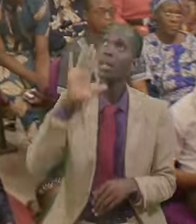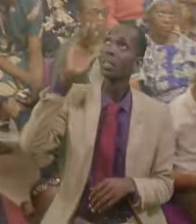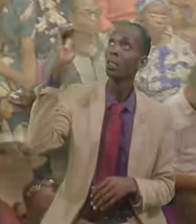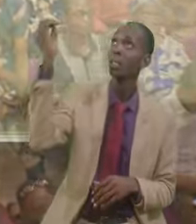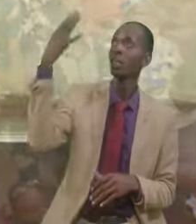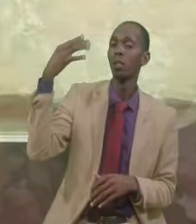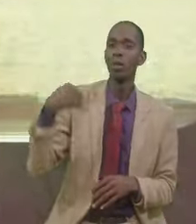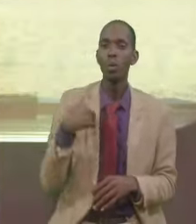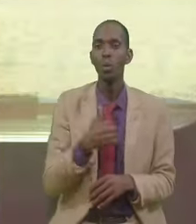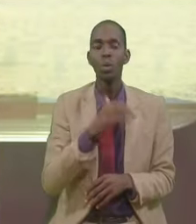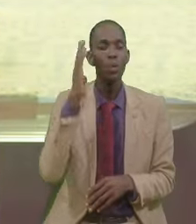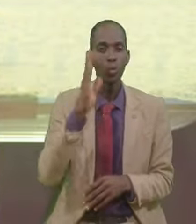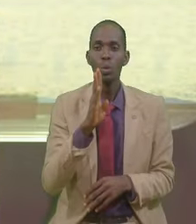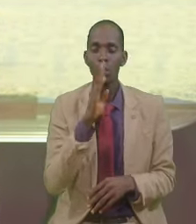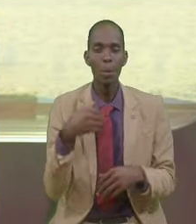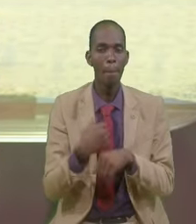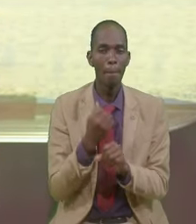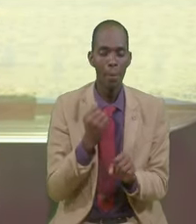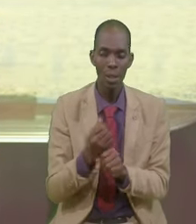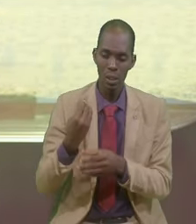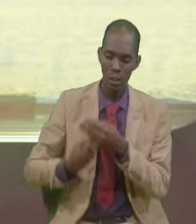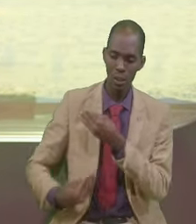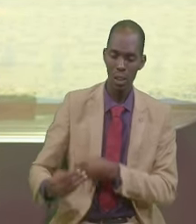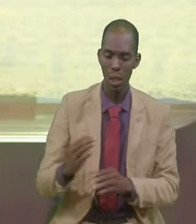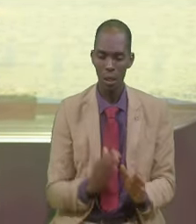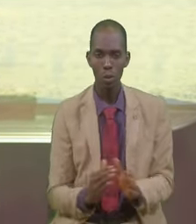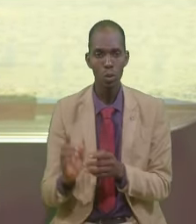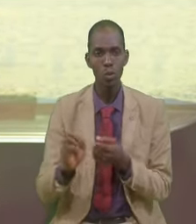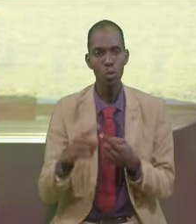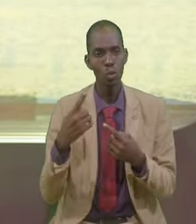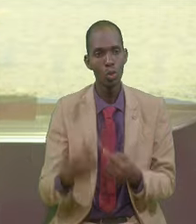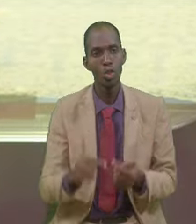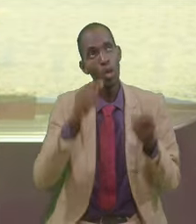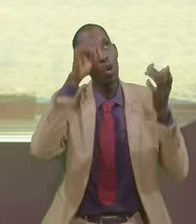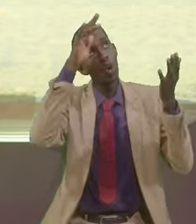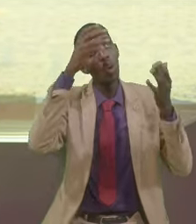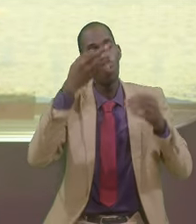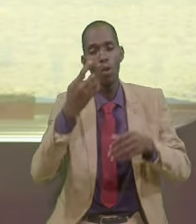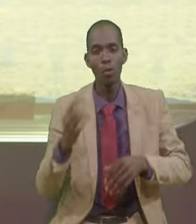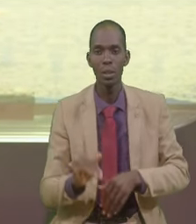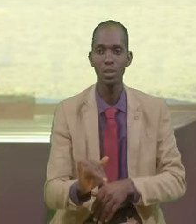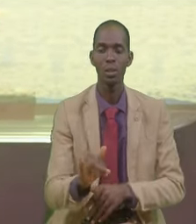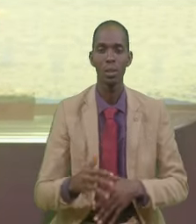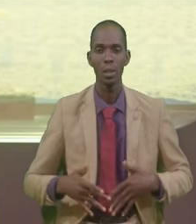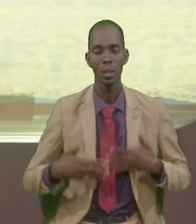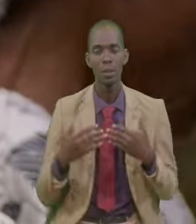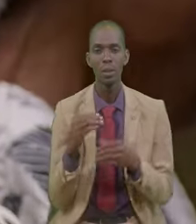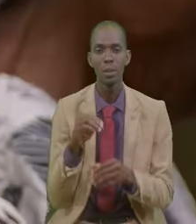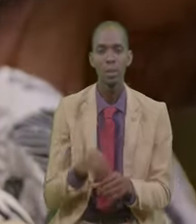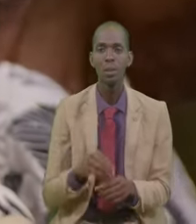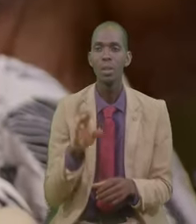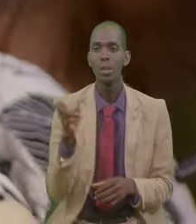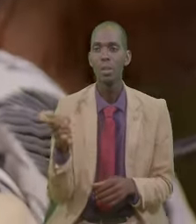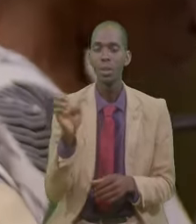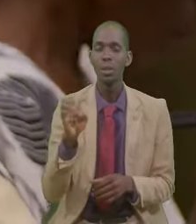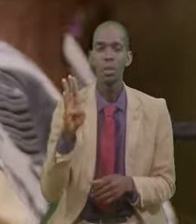should be made heirs according to the hope of eternal life. Look at Hebrews